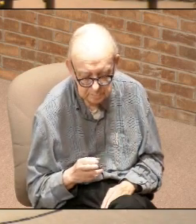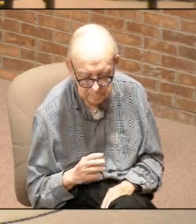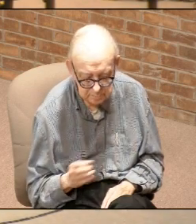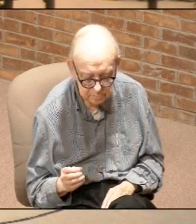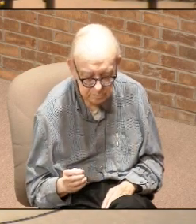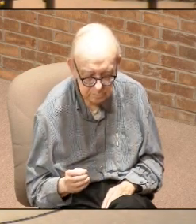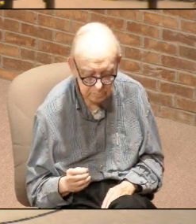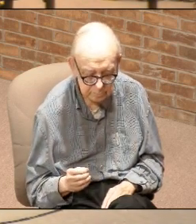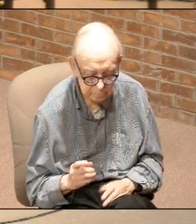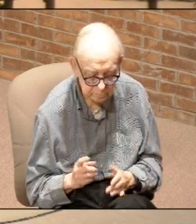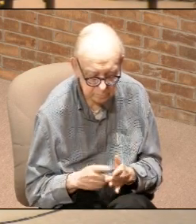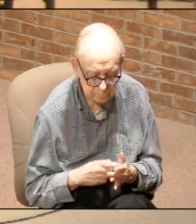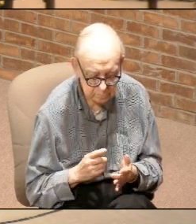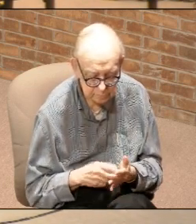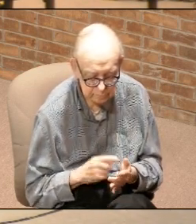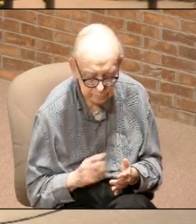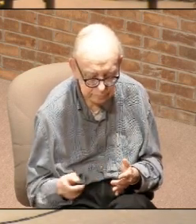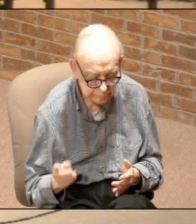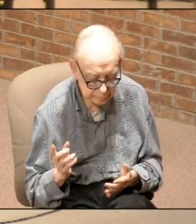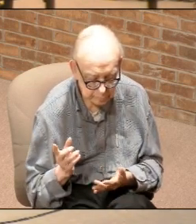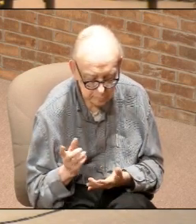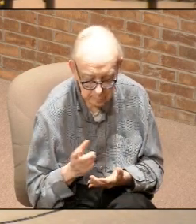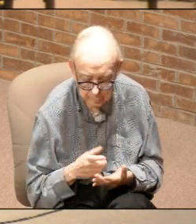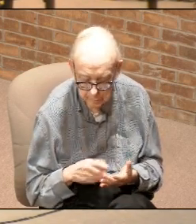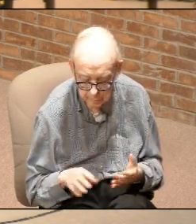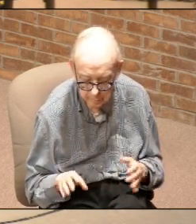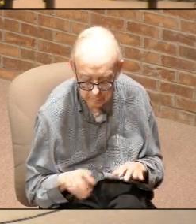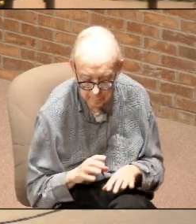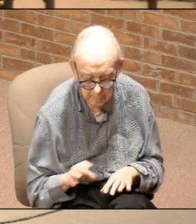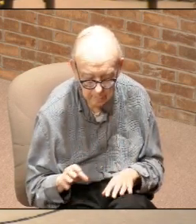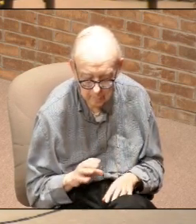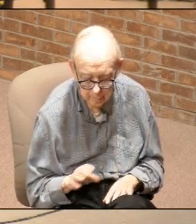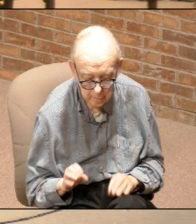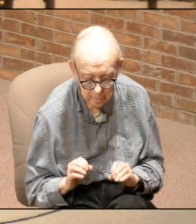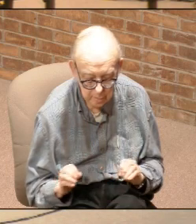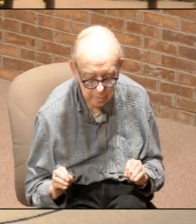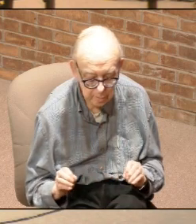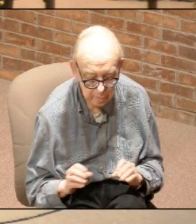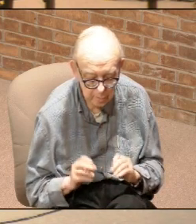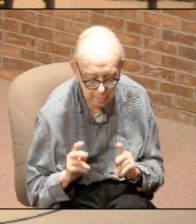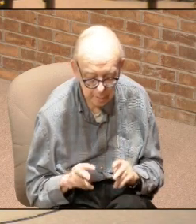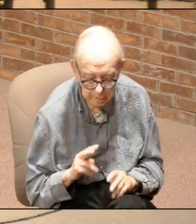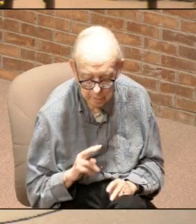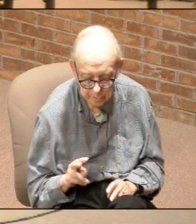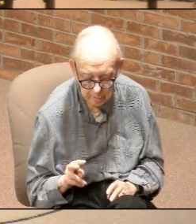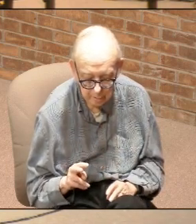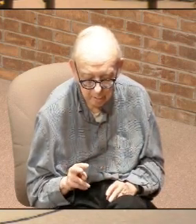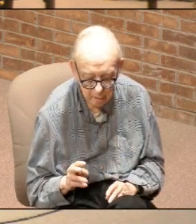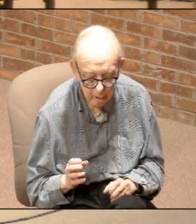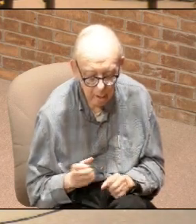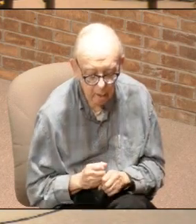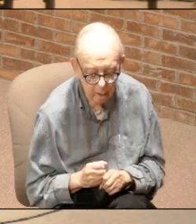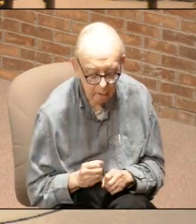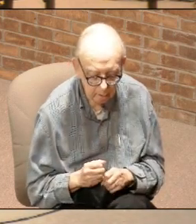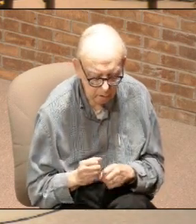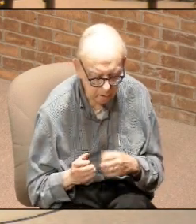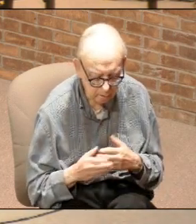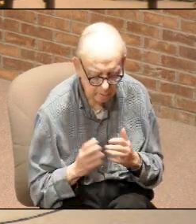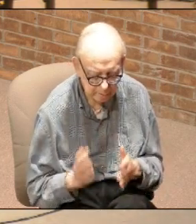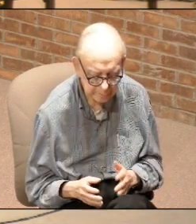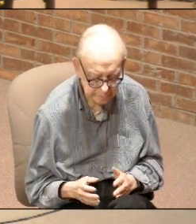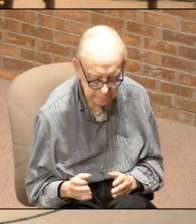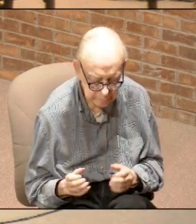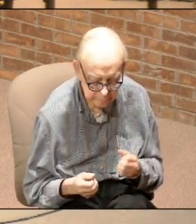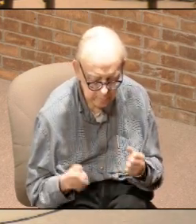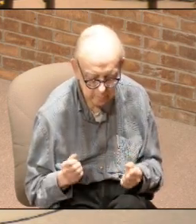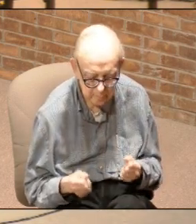and sometimes they just do whatever and nobody watches or you got your neighbor that loves to drive